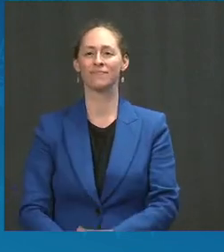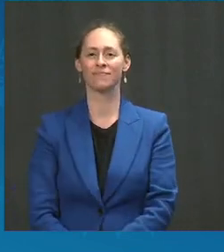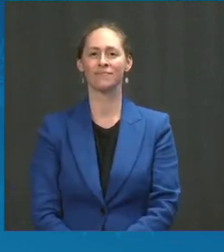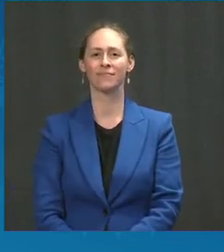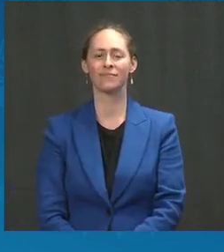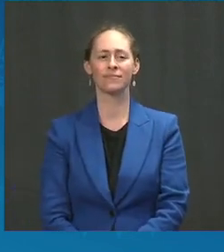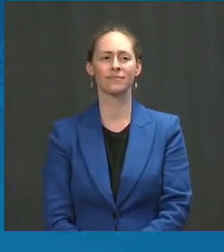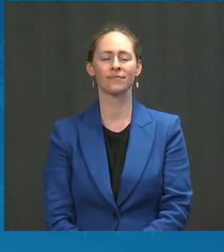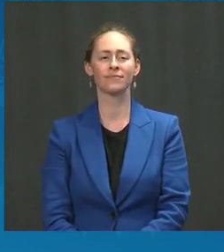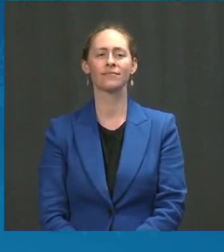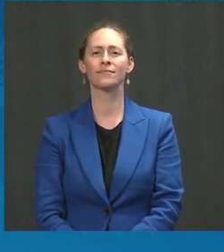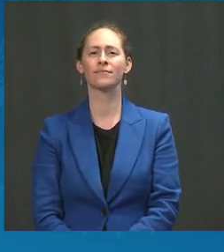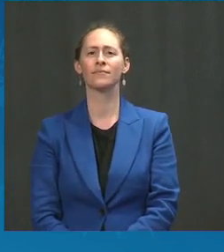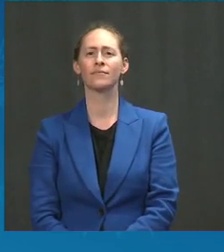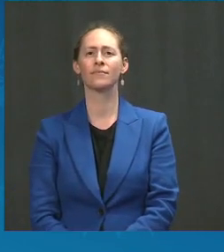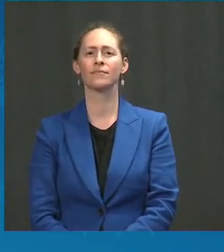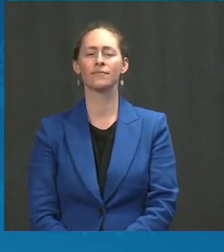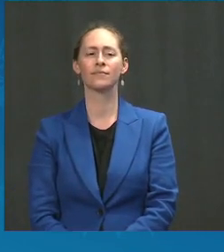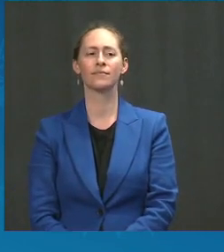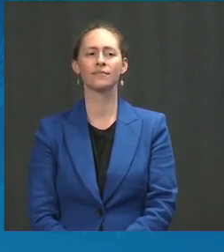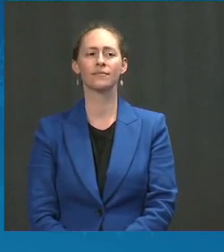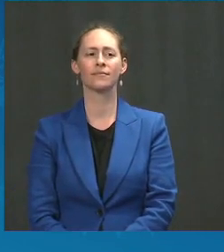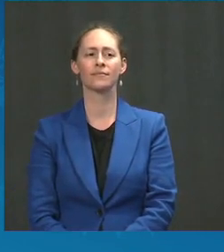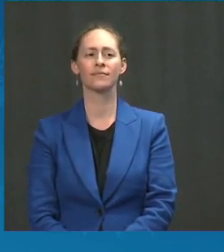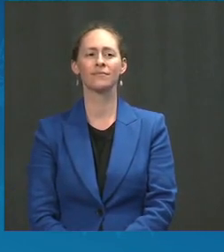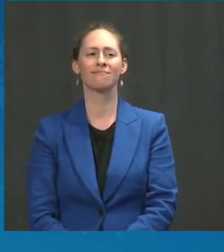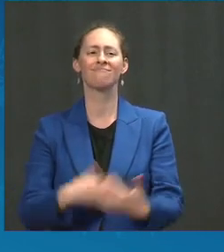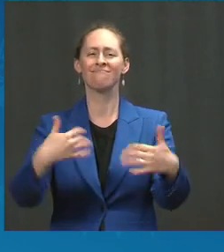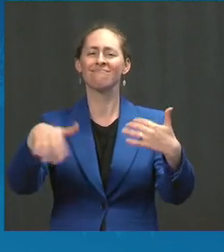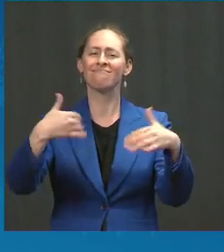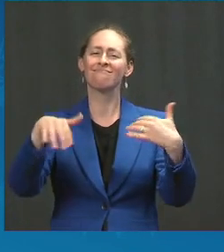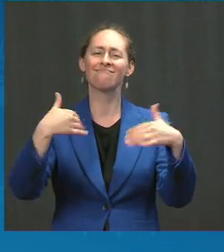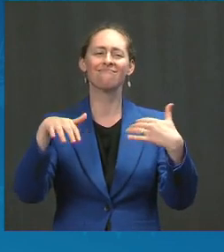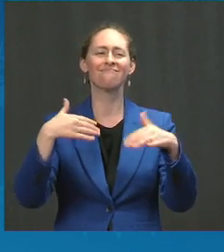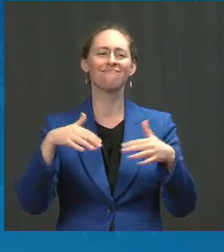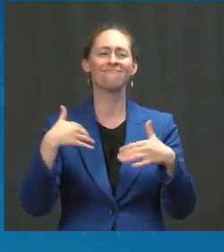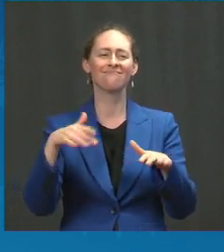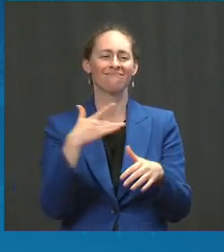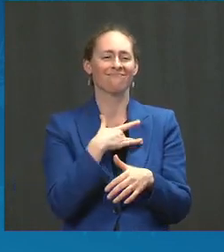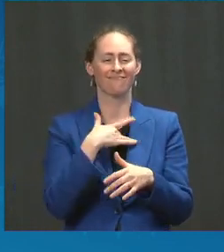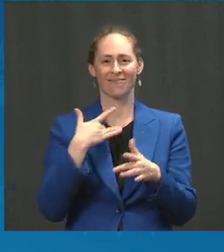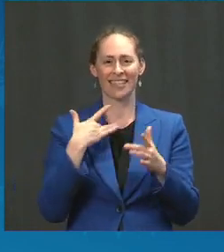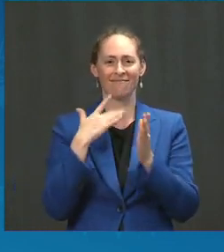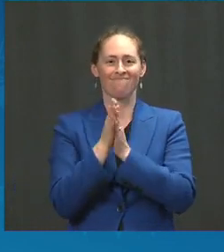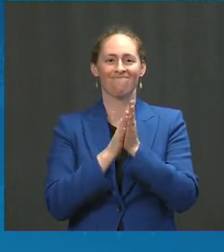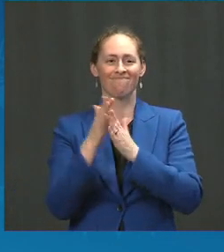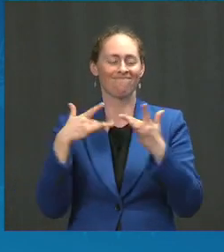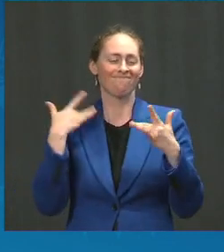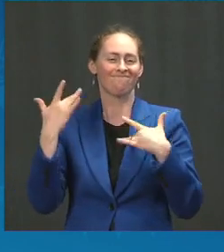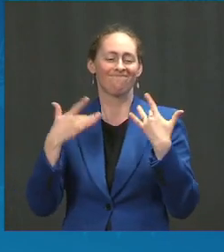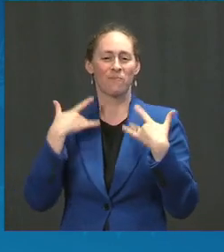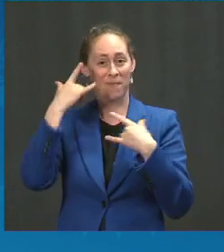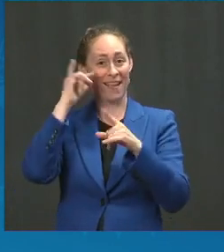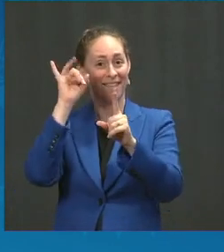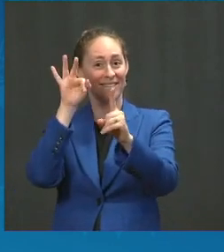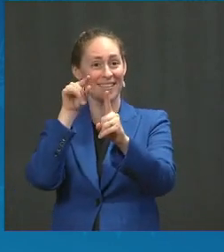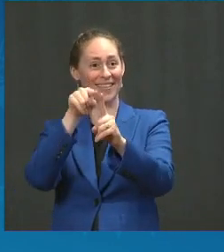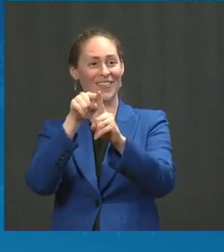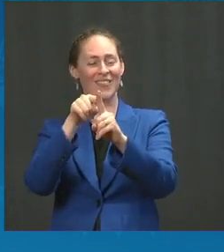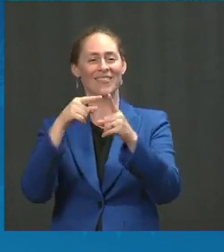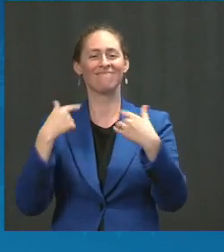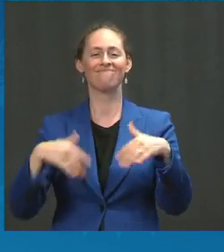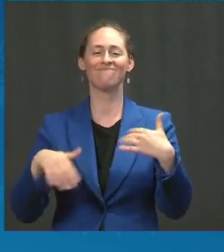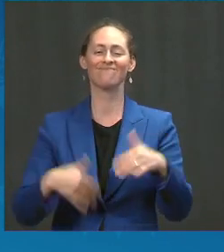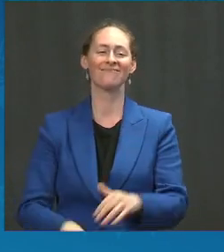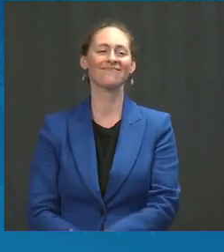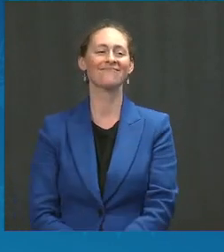Thank you. Well, that was amazing. Now you know what motivates me every day. I mean, this incredible incentive for